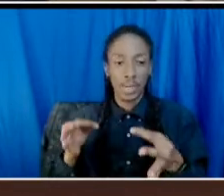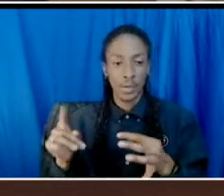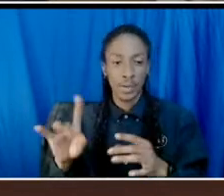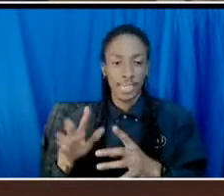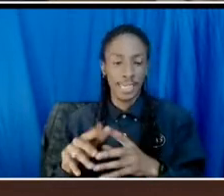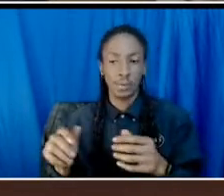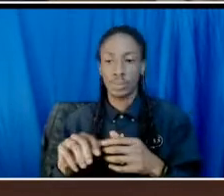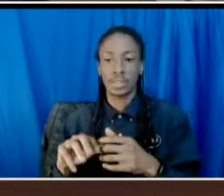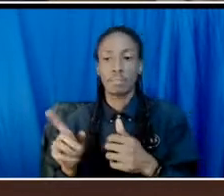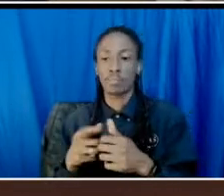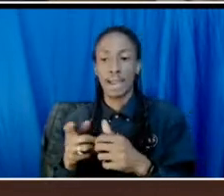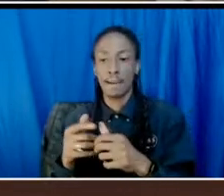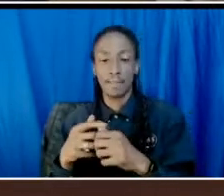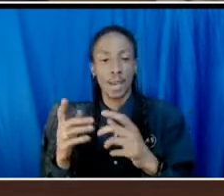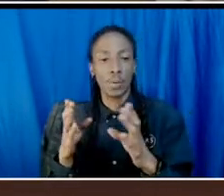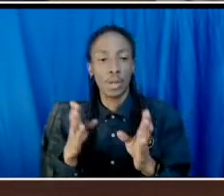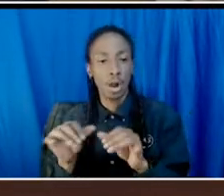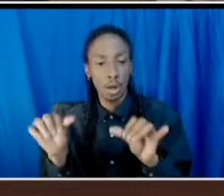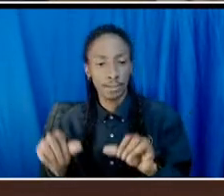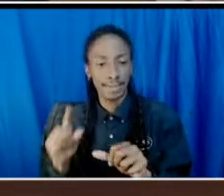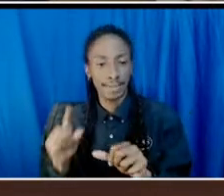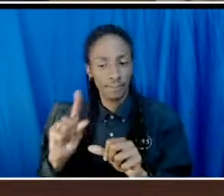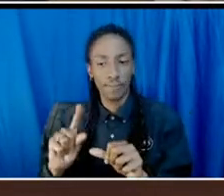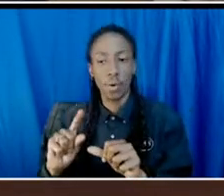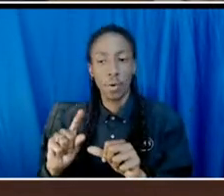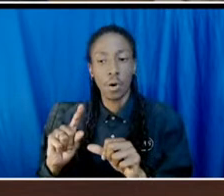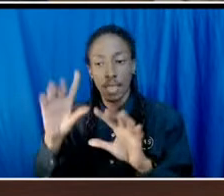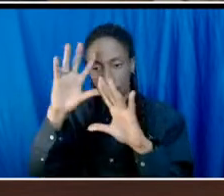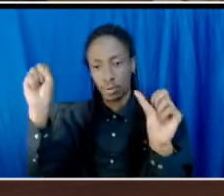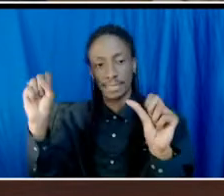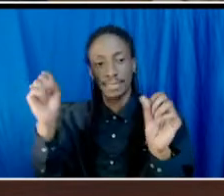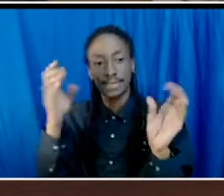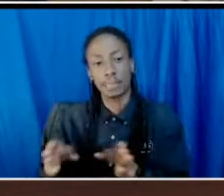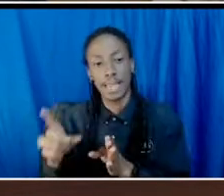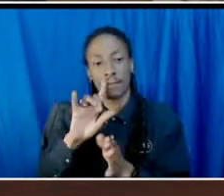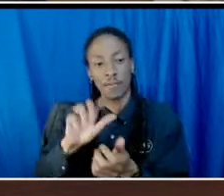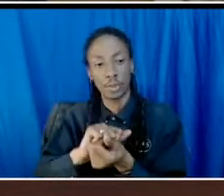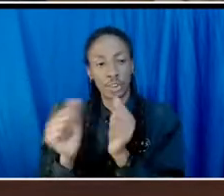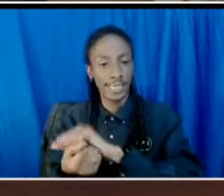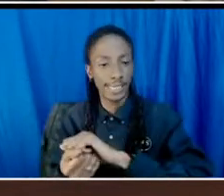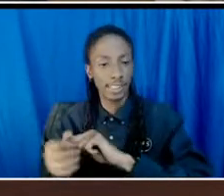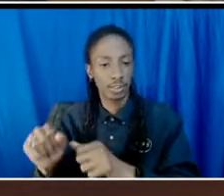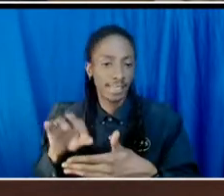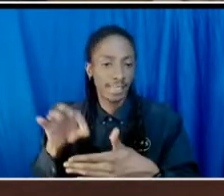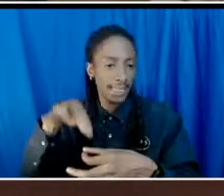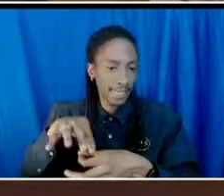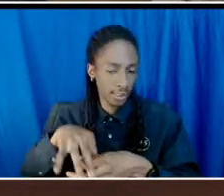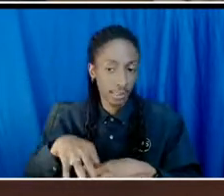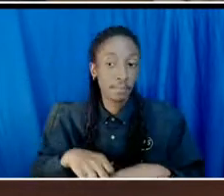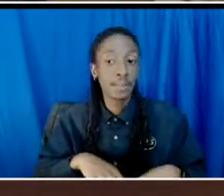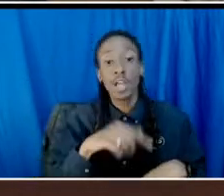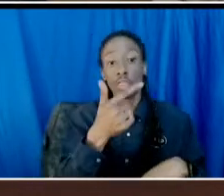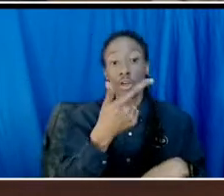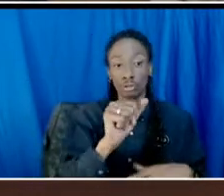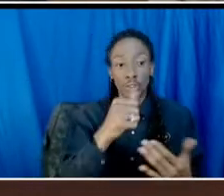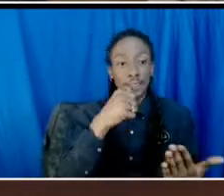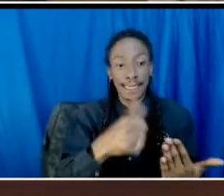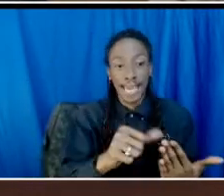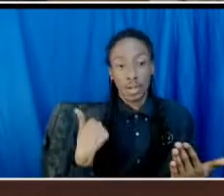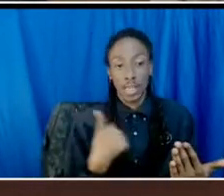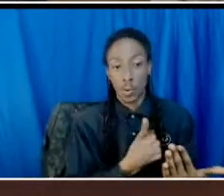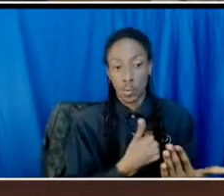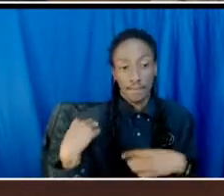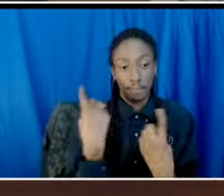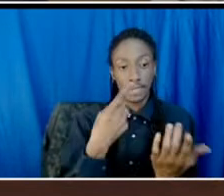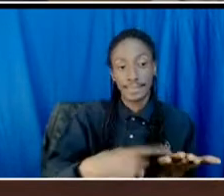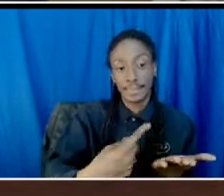President Trump's scheme to overturn the election. The Georgia letter that we've been discussing specifically talks